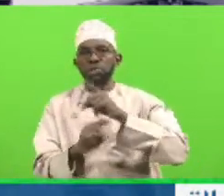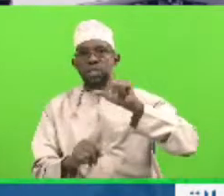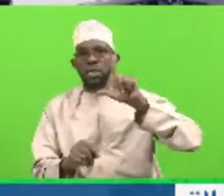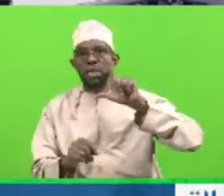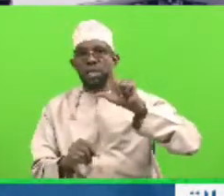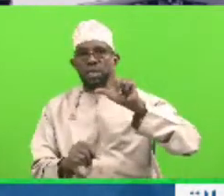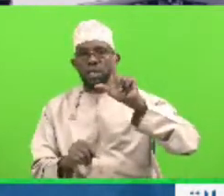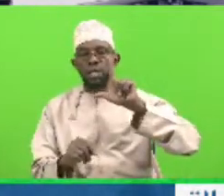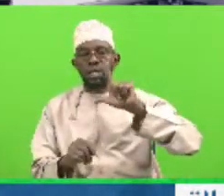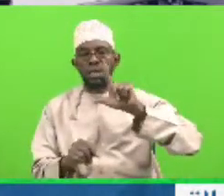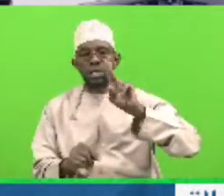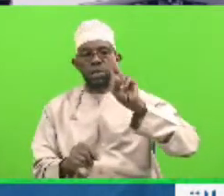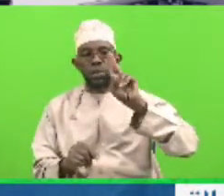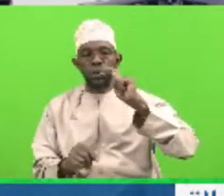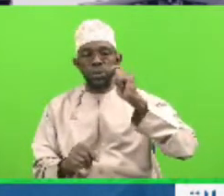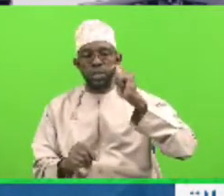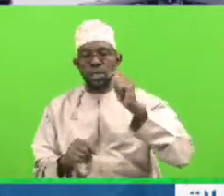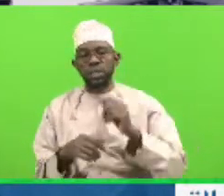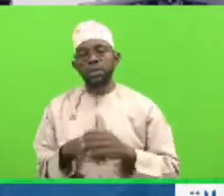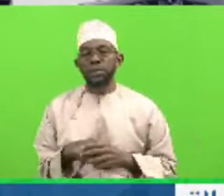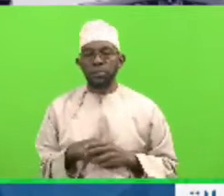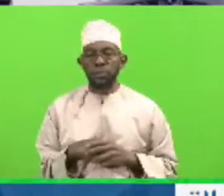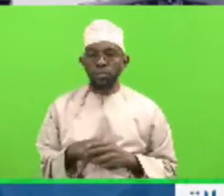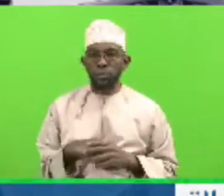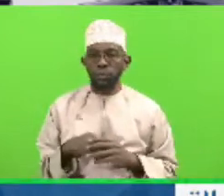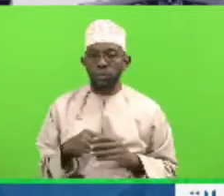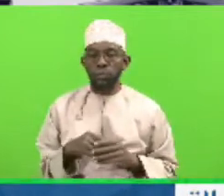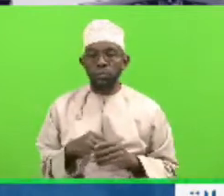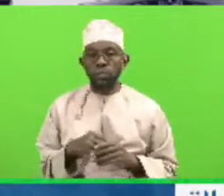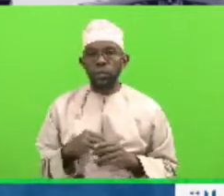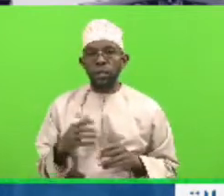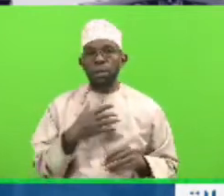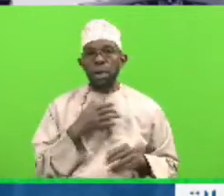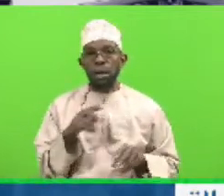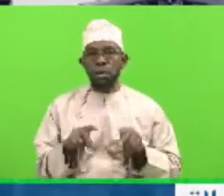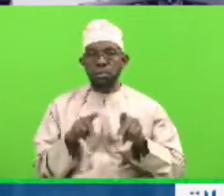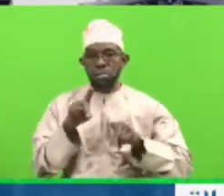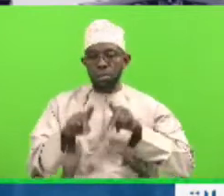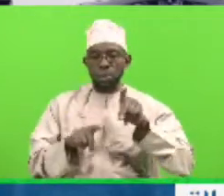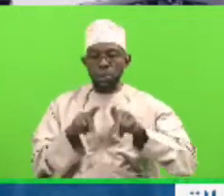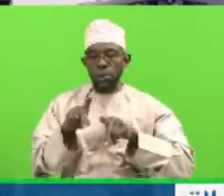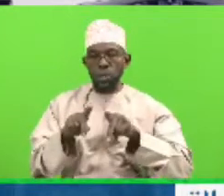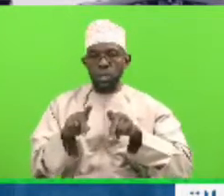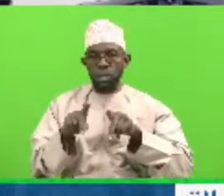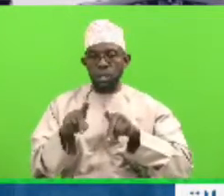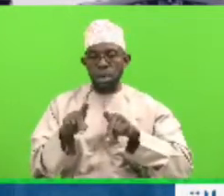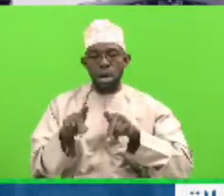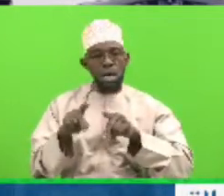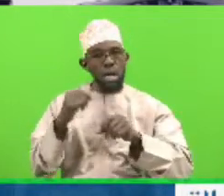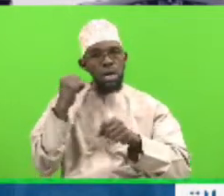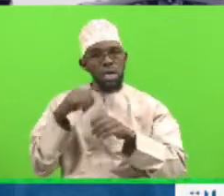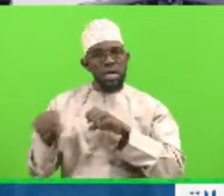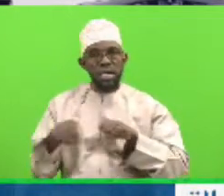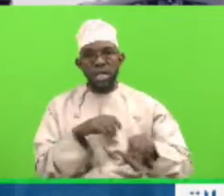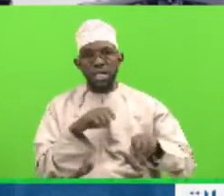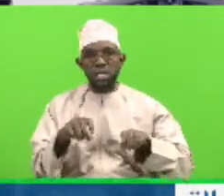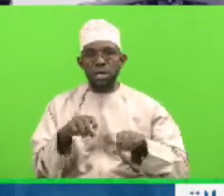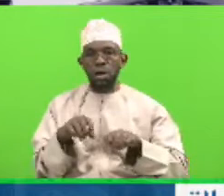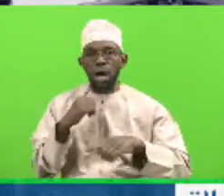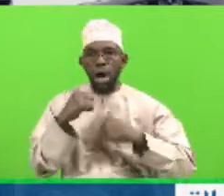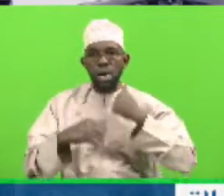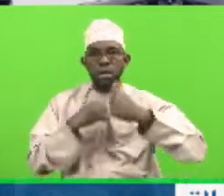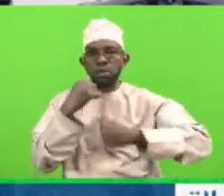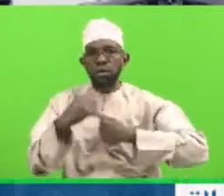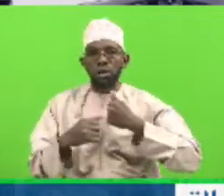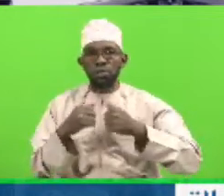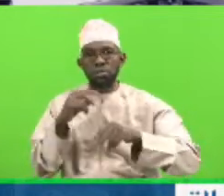There is nothing I fear more for my people than the deed of the people of